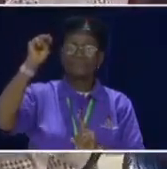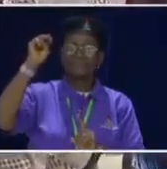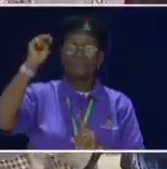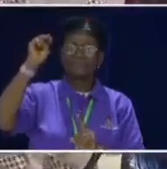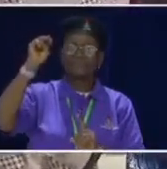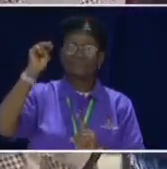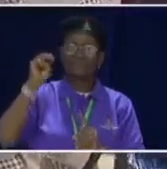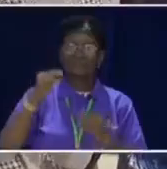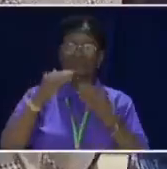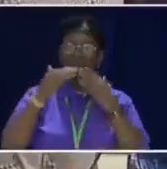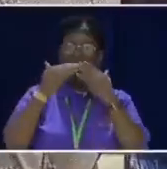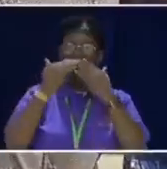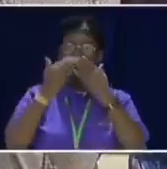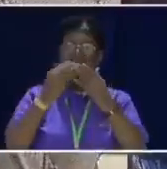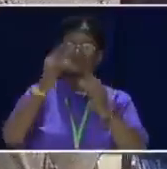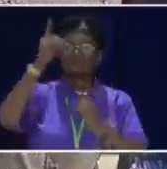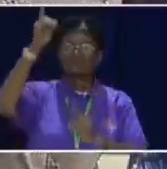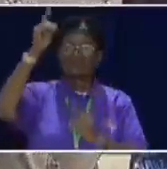Thank you, Father.